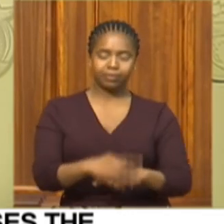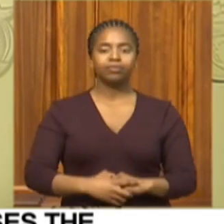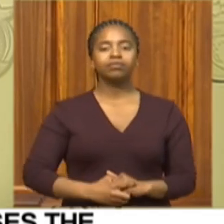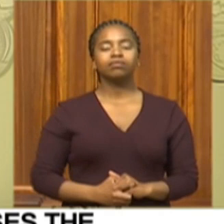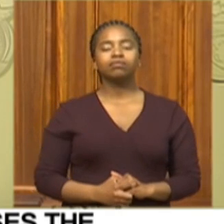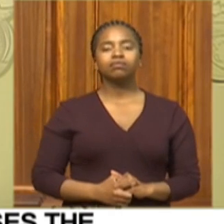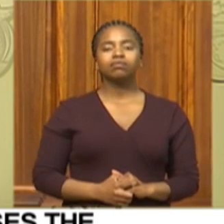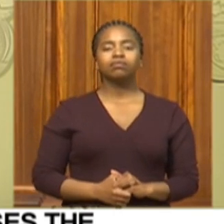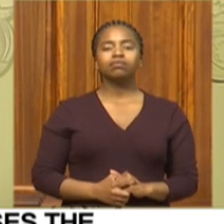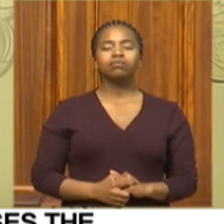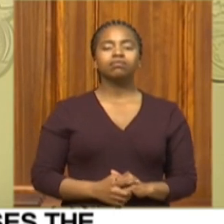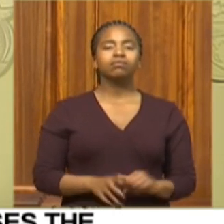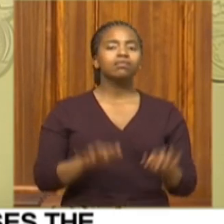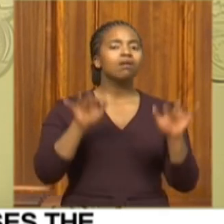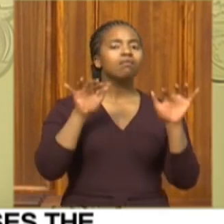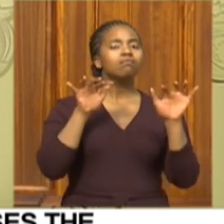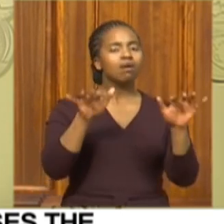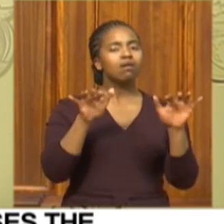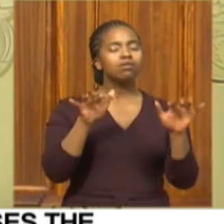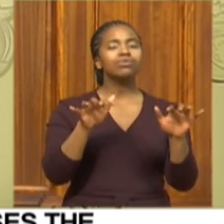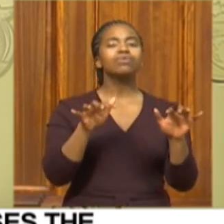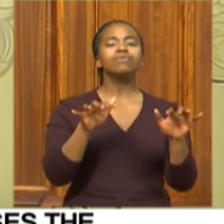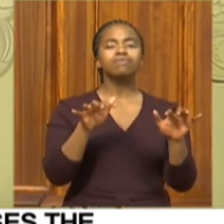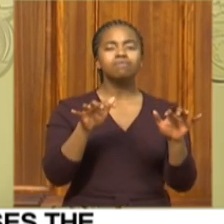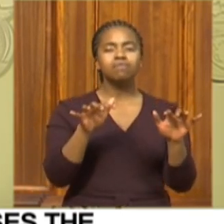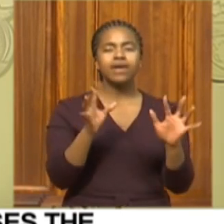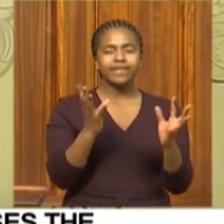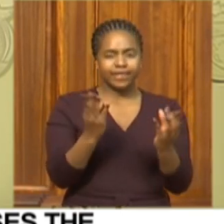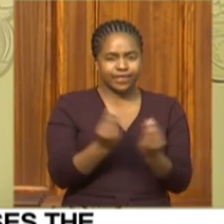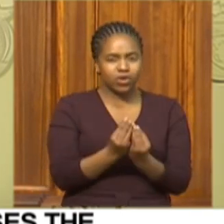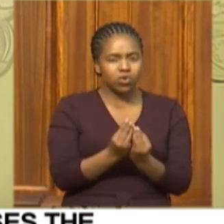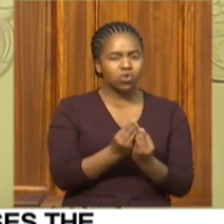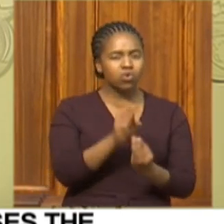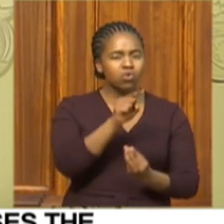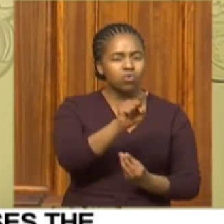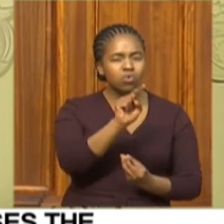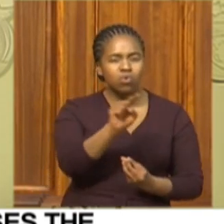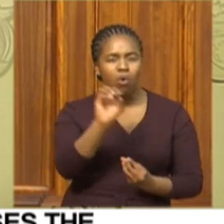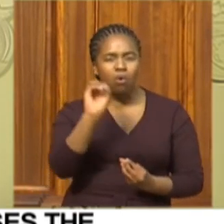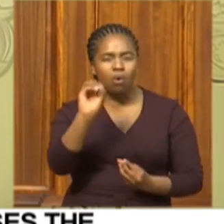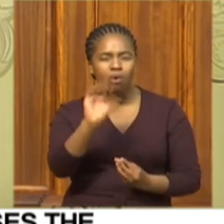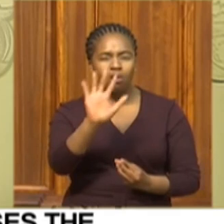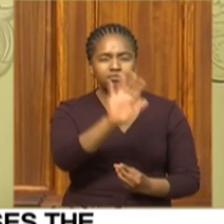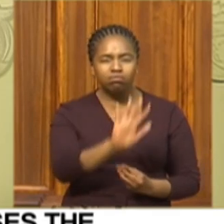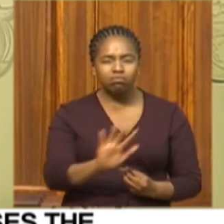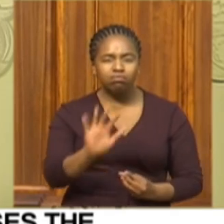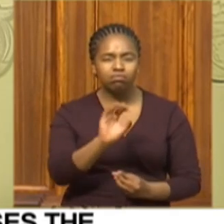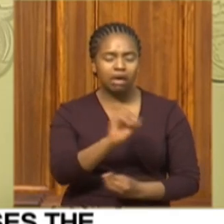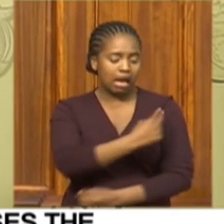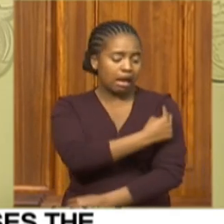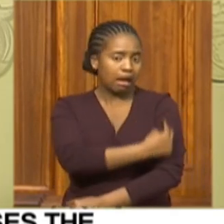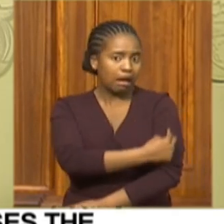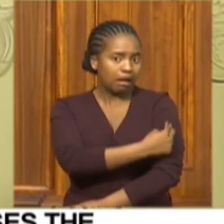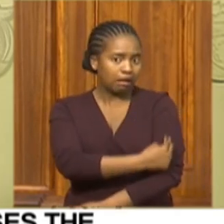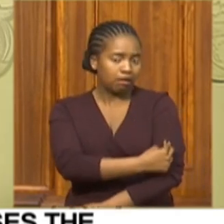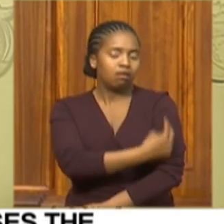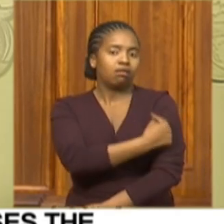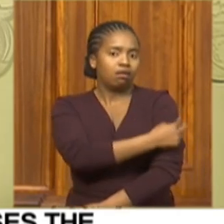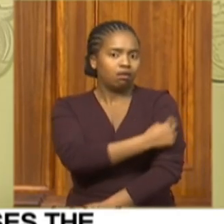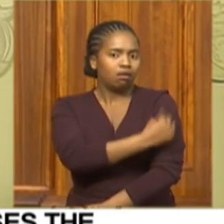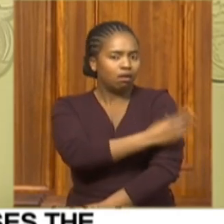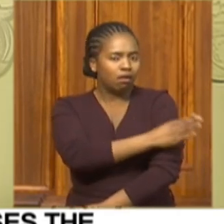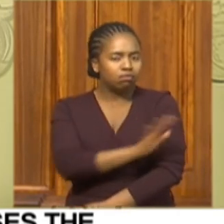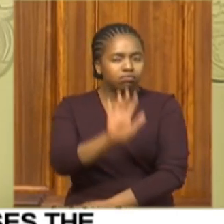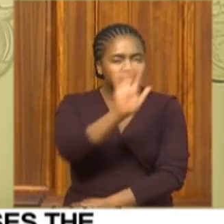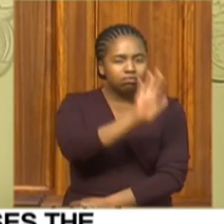Fewer people are presenting with symptoms at our health facilities. We are also